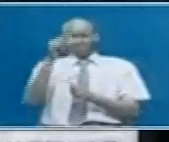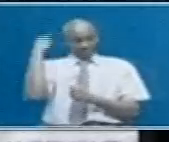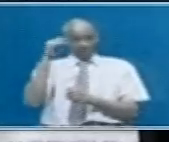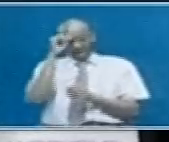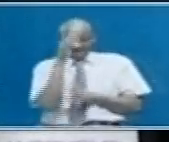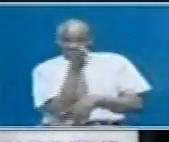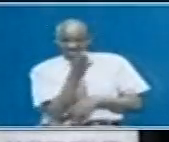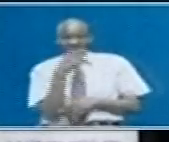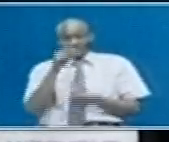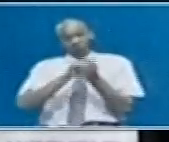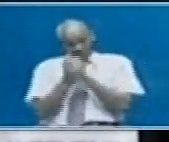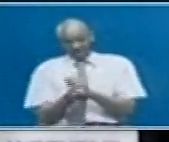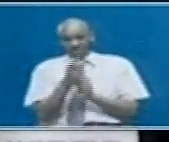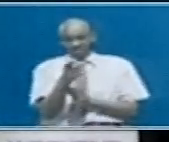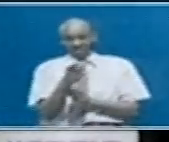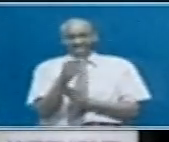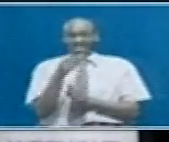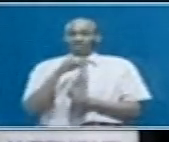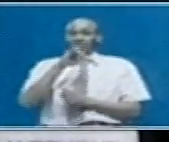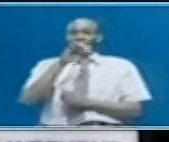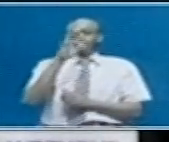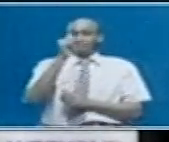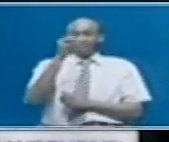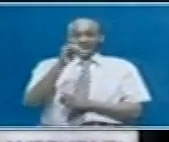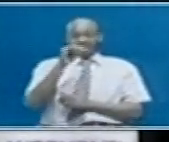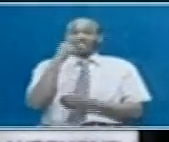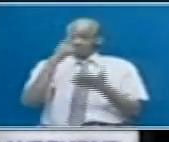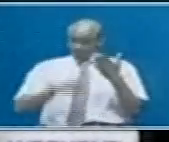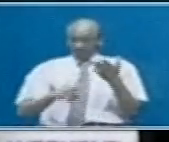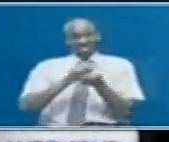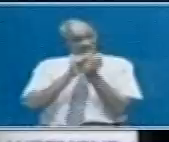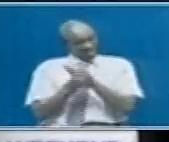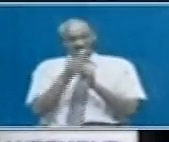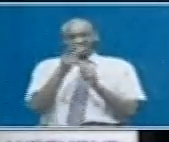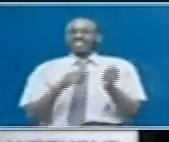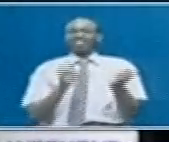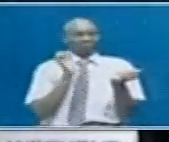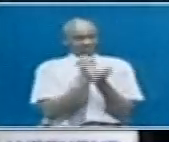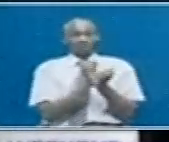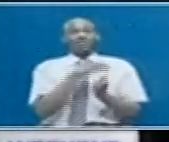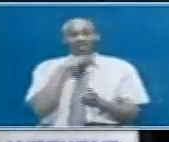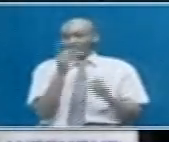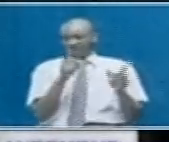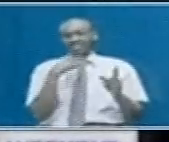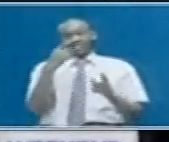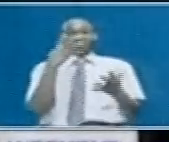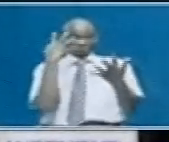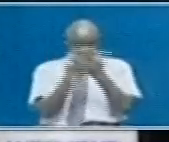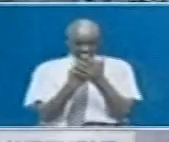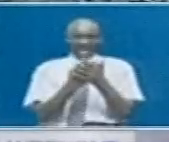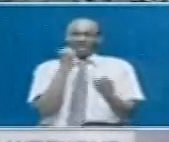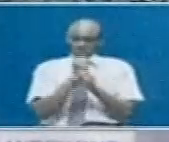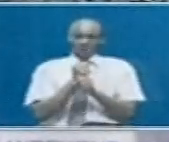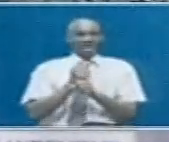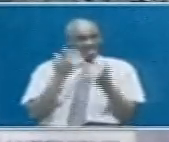intervene. Governor Joseph Byrne withdrew the death sentences to replacing them with prison terms and hard labor.